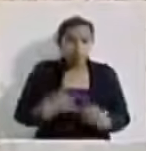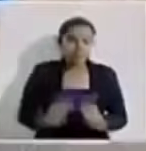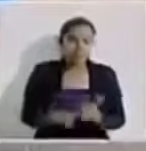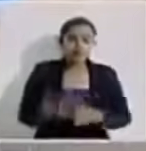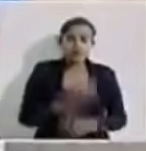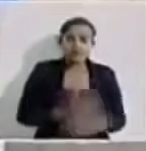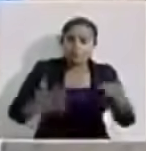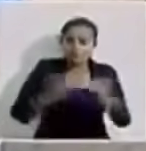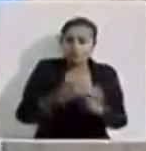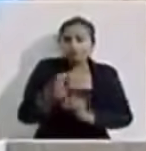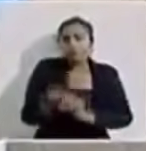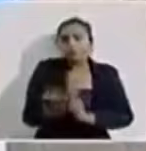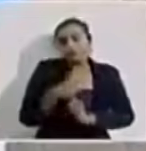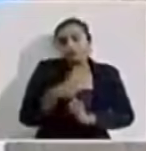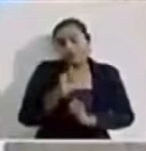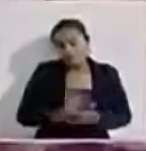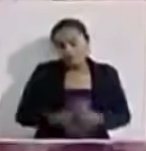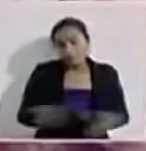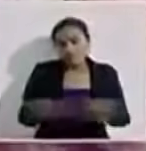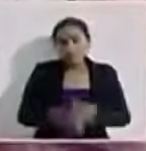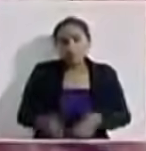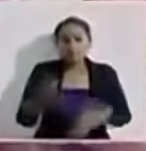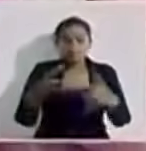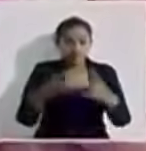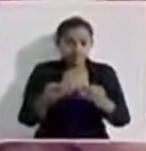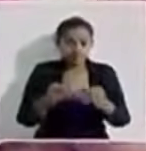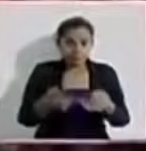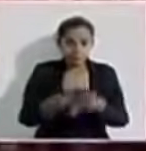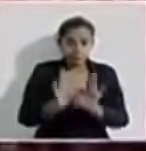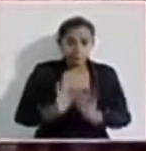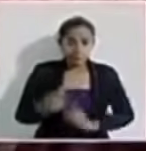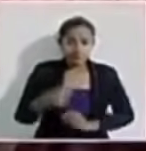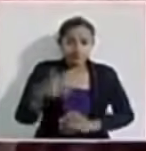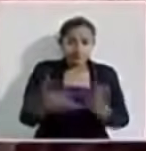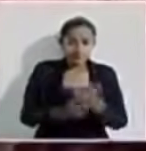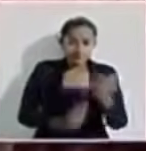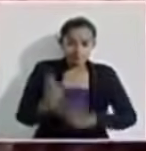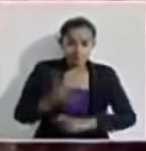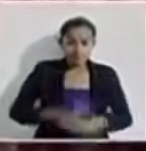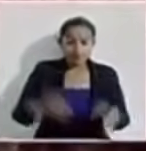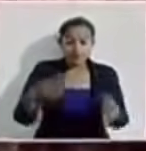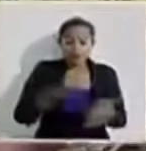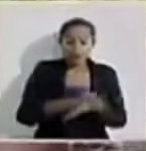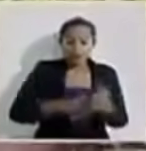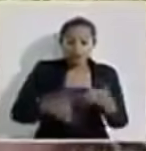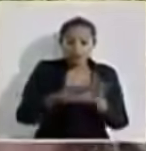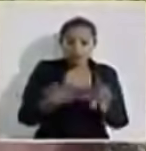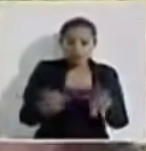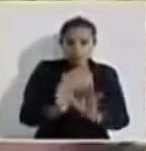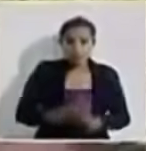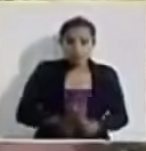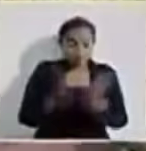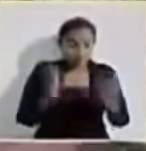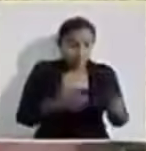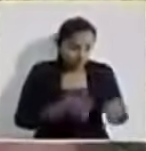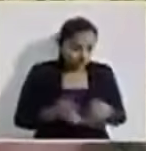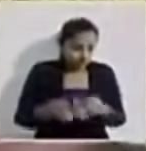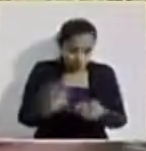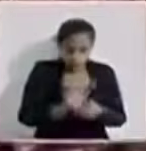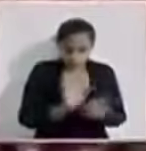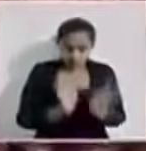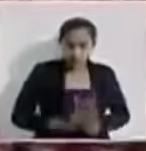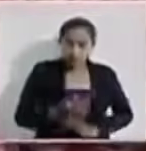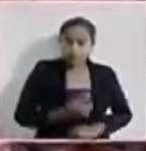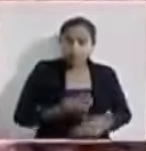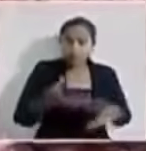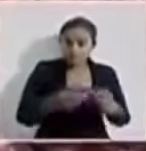onion farmers of Bakamuna in Alahara. They lament even though their pockets are empty, ample stocks of onions are stockpiled in their